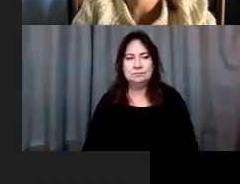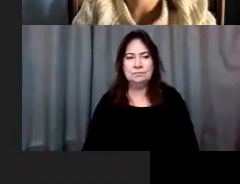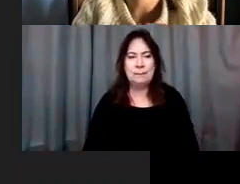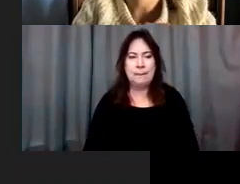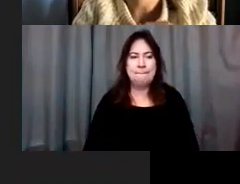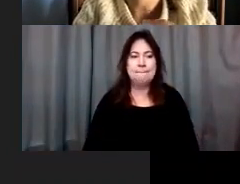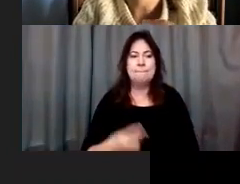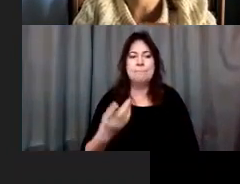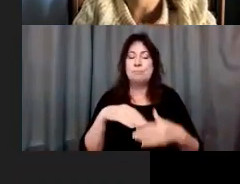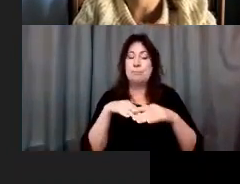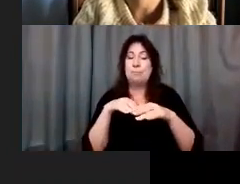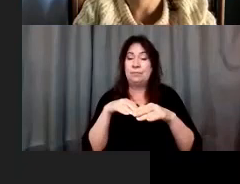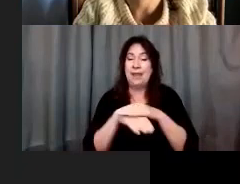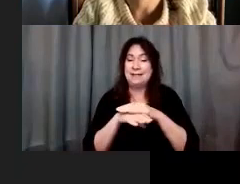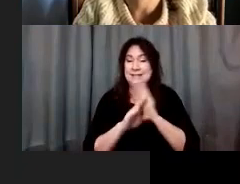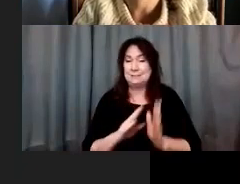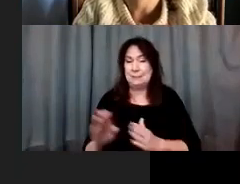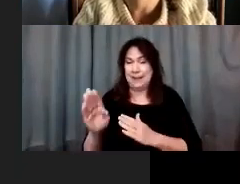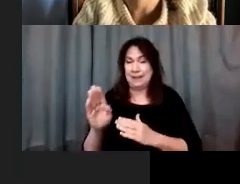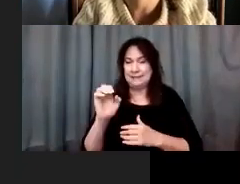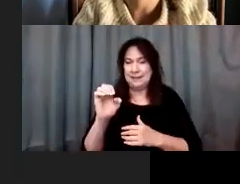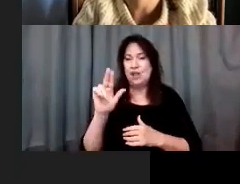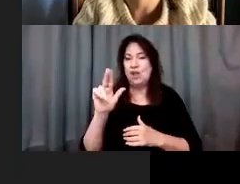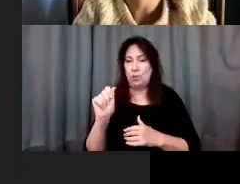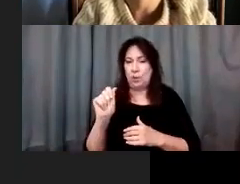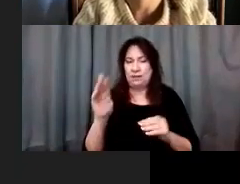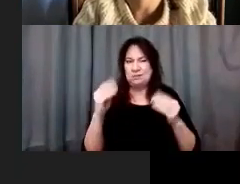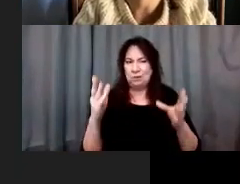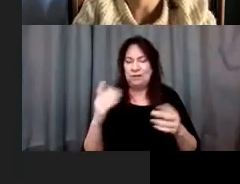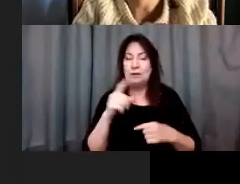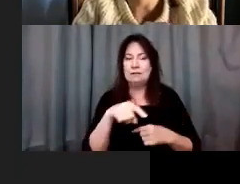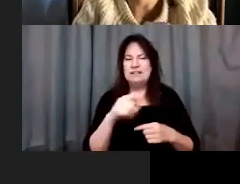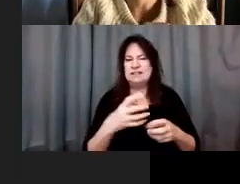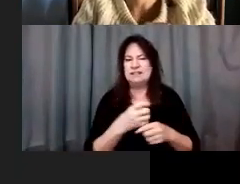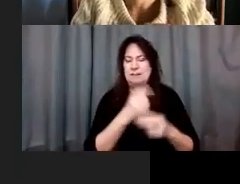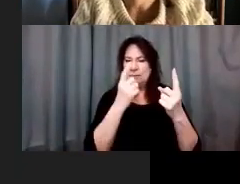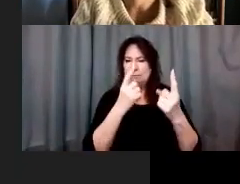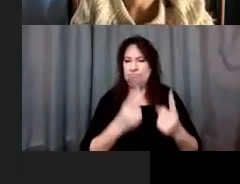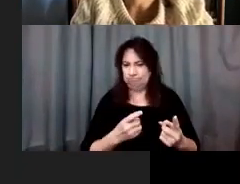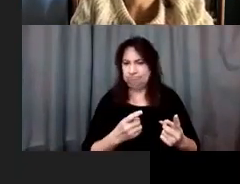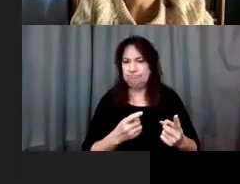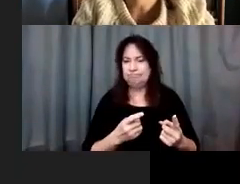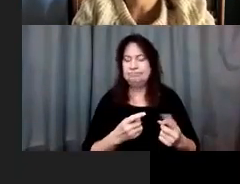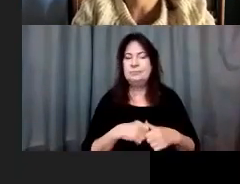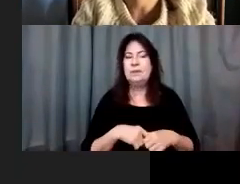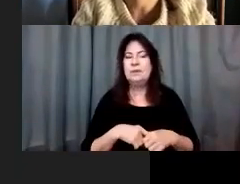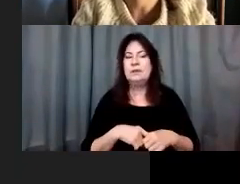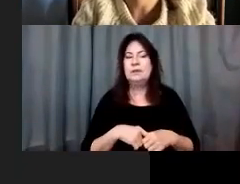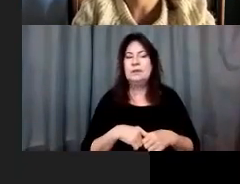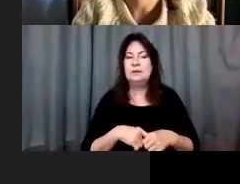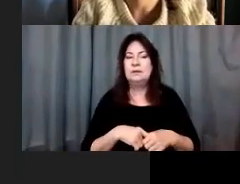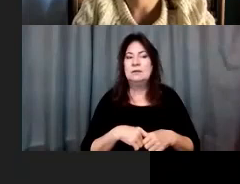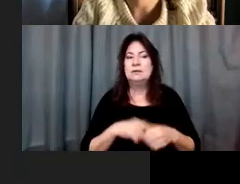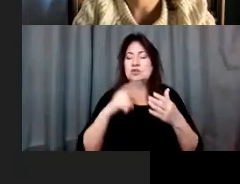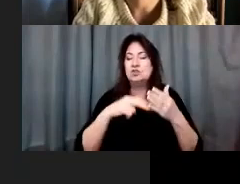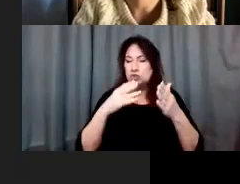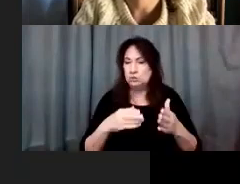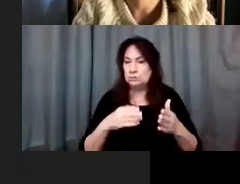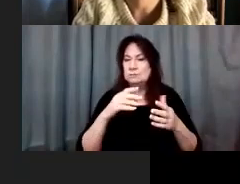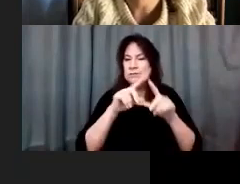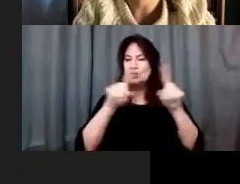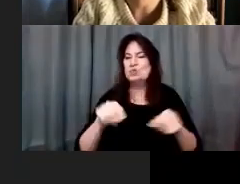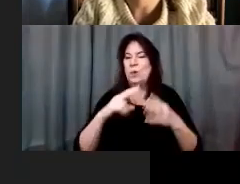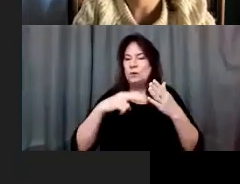Access, the access plan that AERA has provided, this is some of the features. It is a screen reader accessible